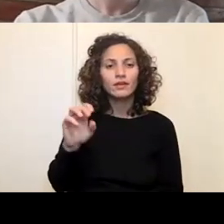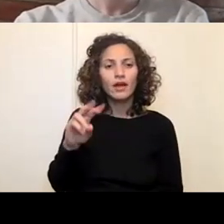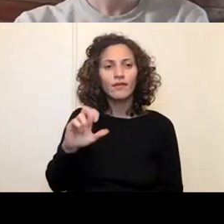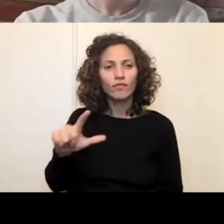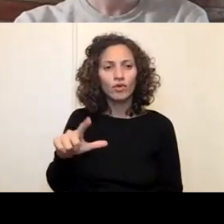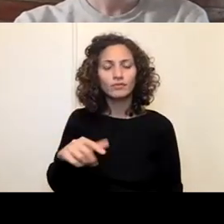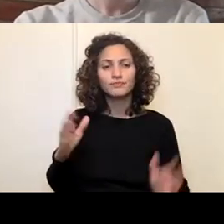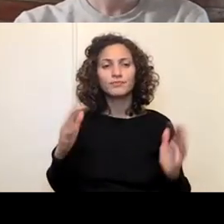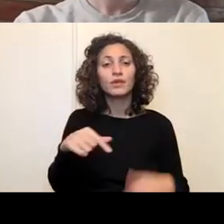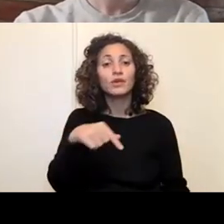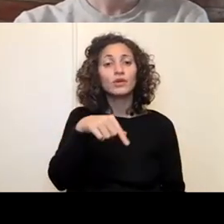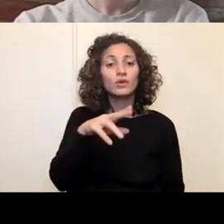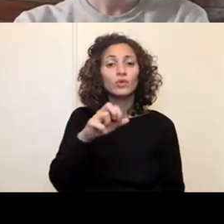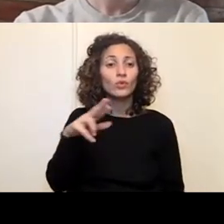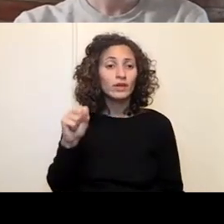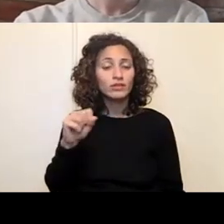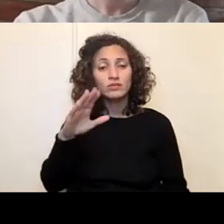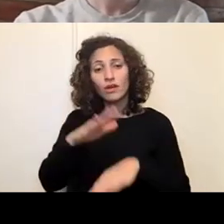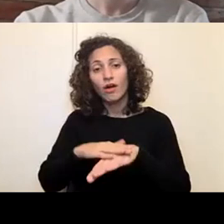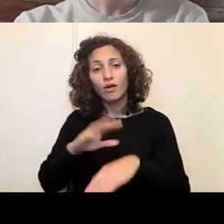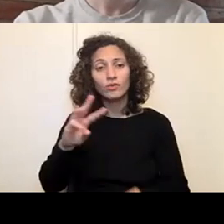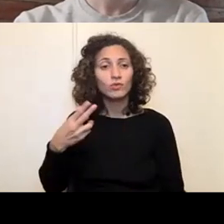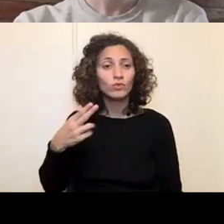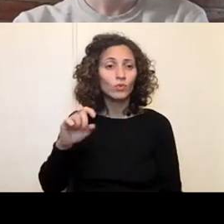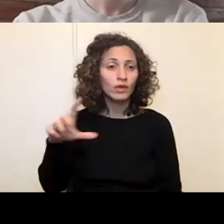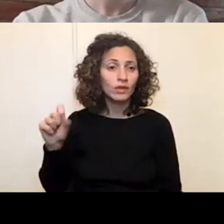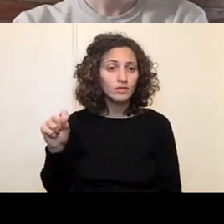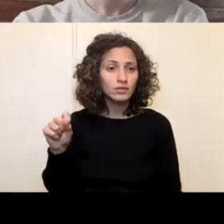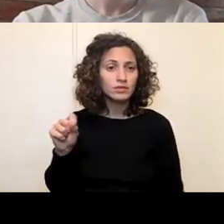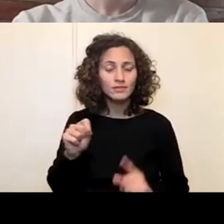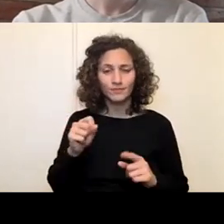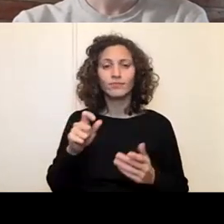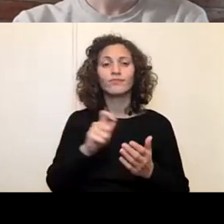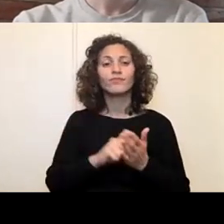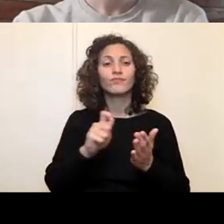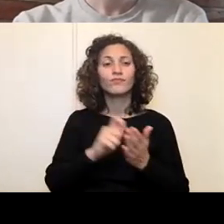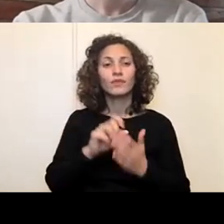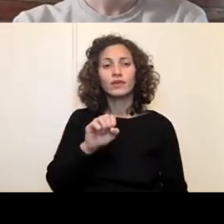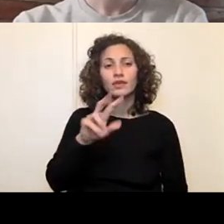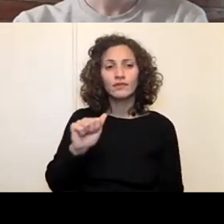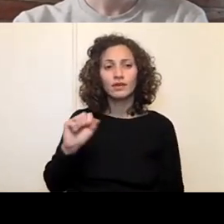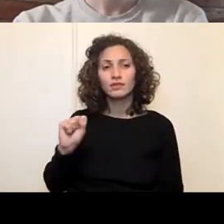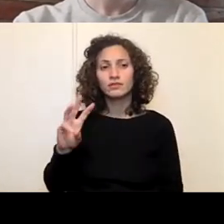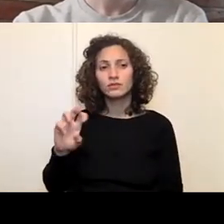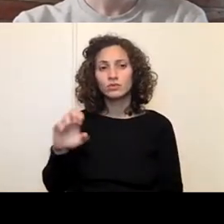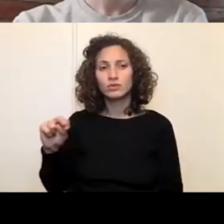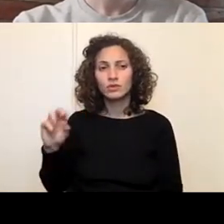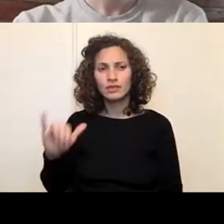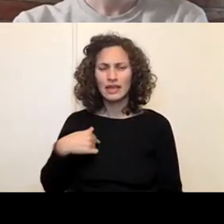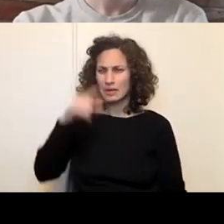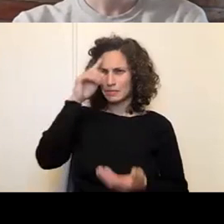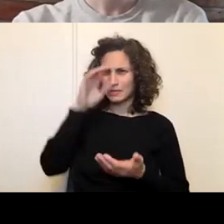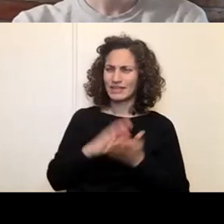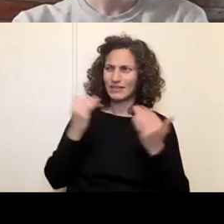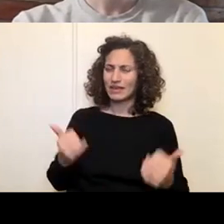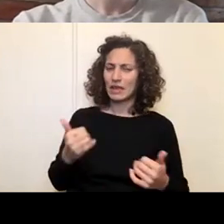Queers on Wheels by the author was Eva Sweeney, but it's now I believe it's now Evan